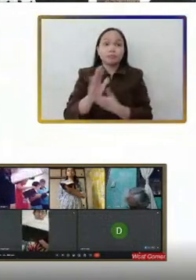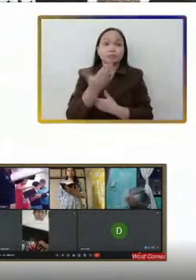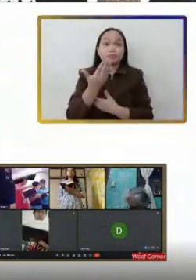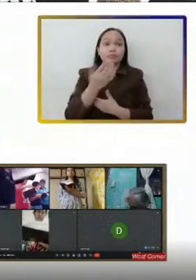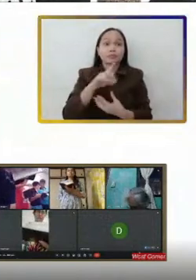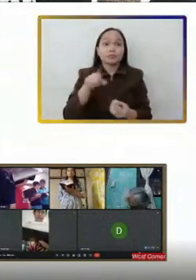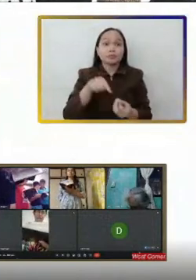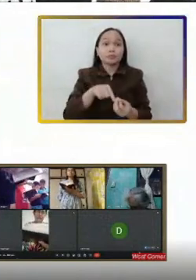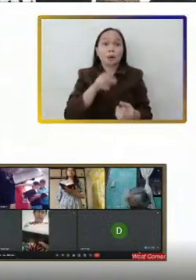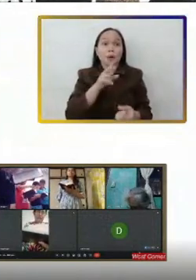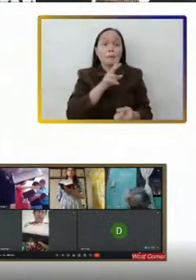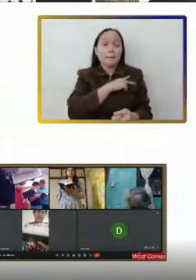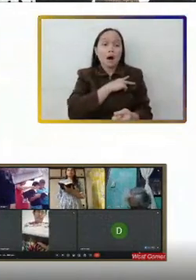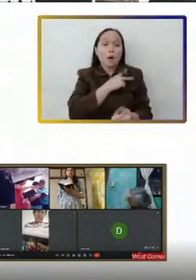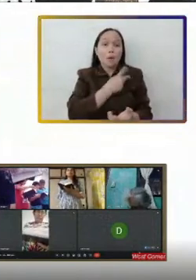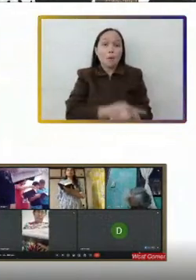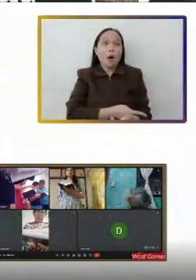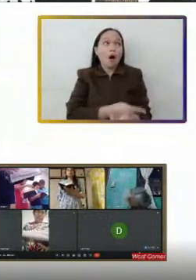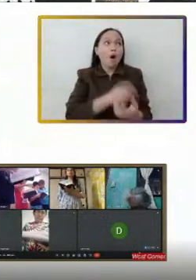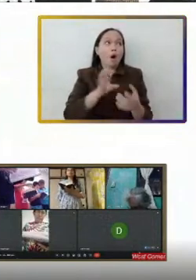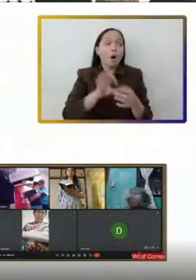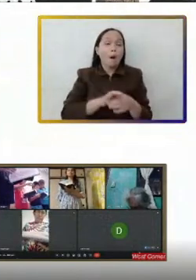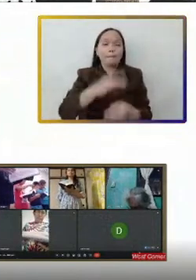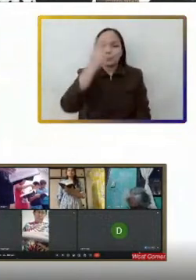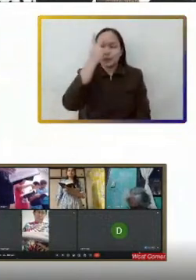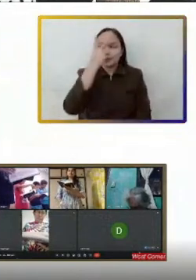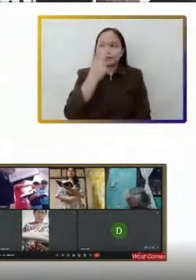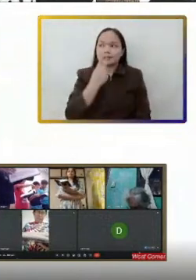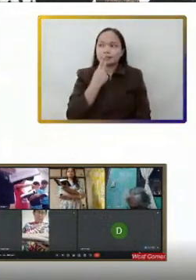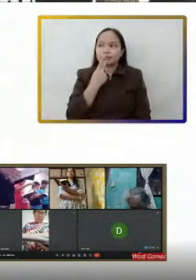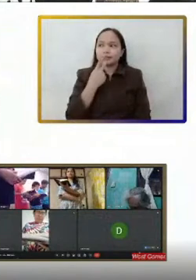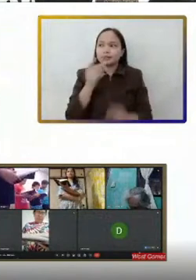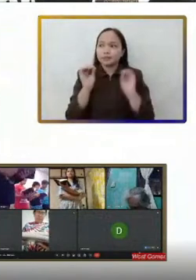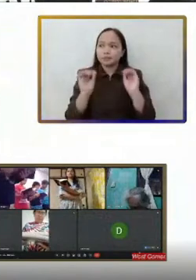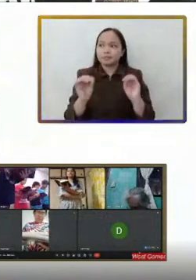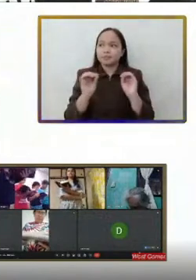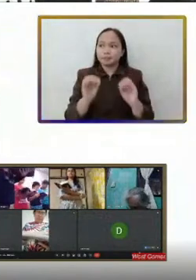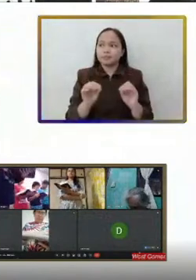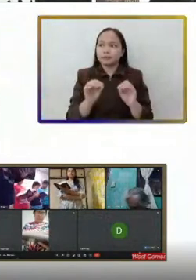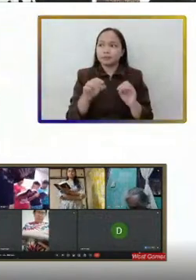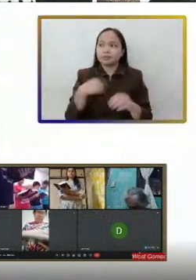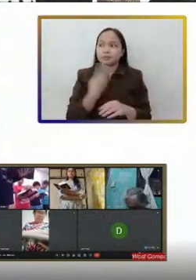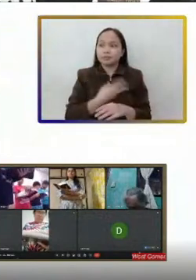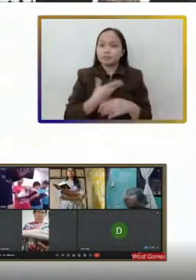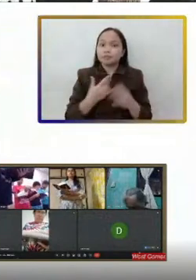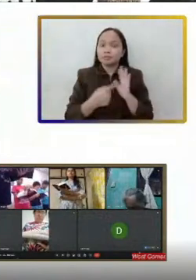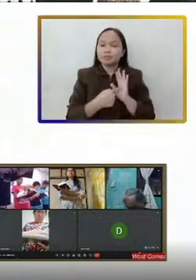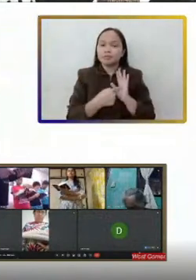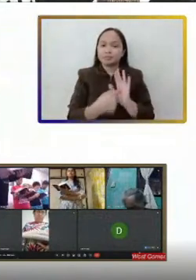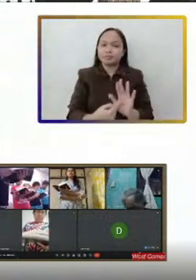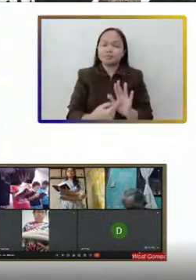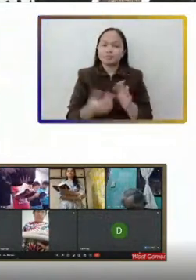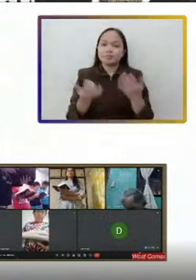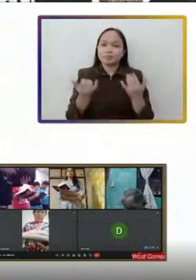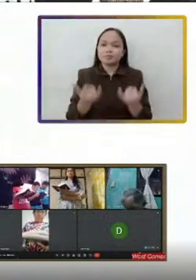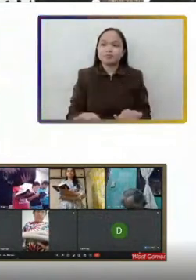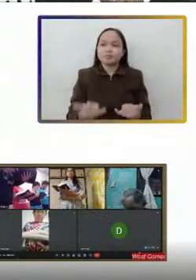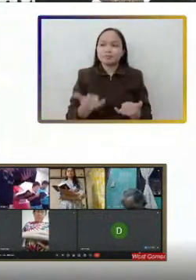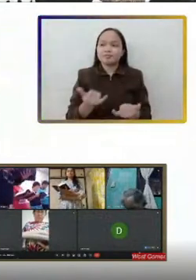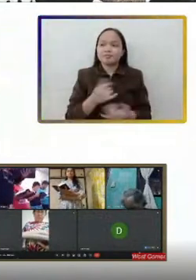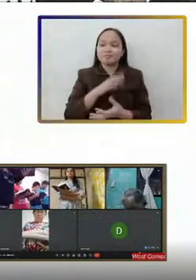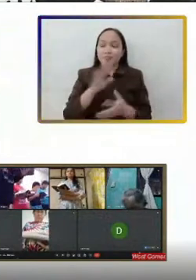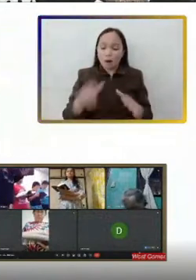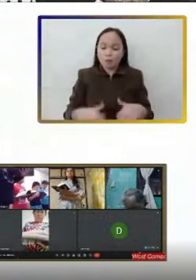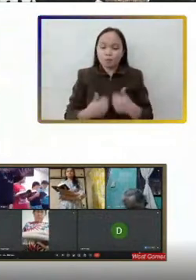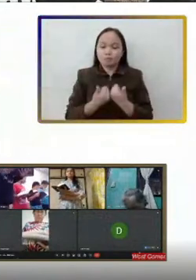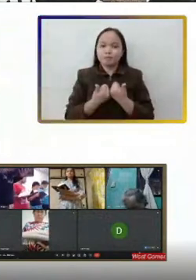of parenting. Makikita ko, ipapakita ko po sa inyo, I'll show you tonight the power, how